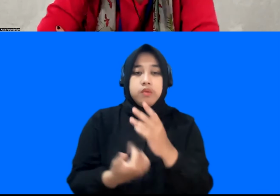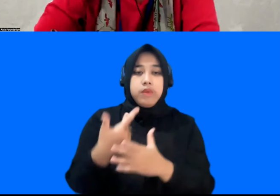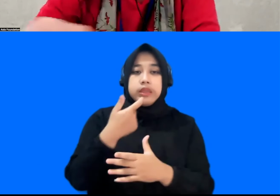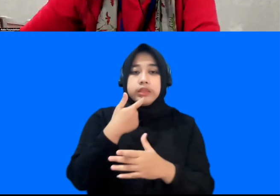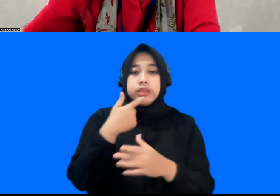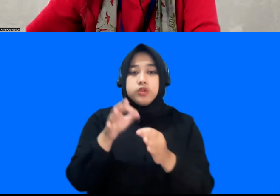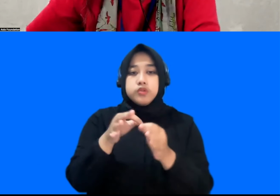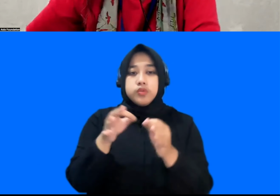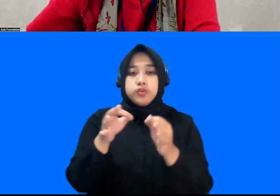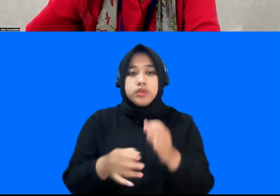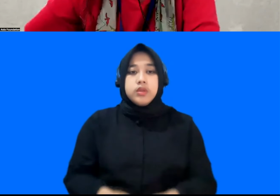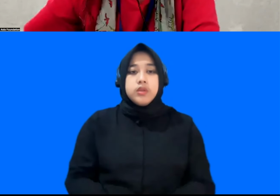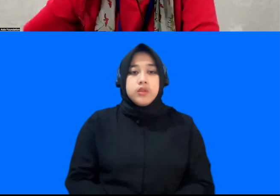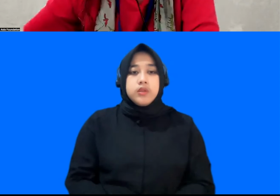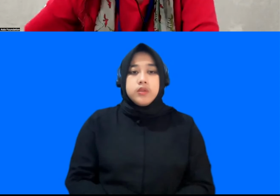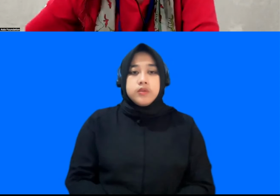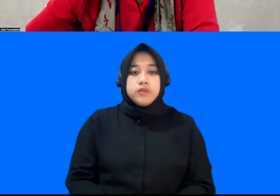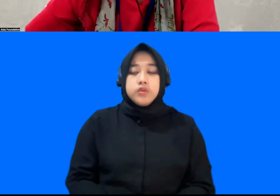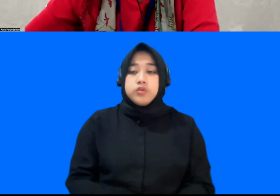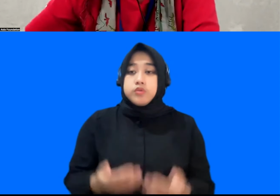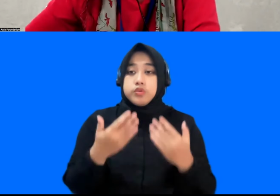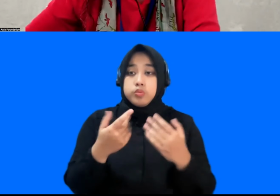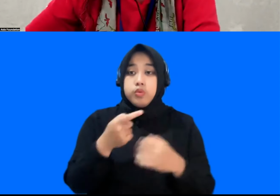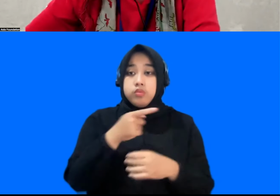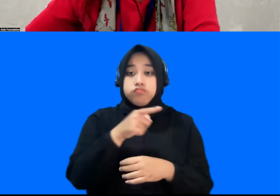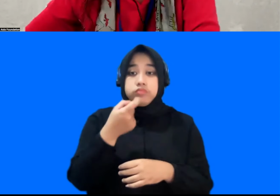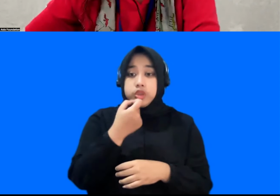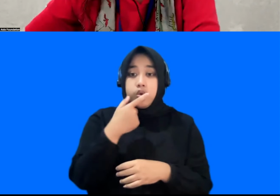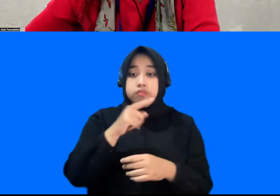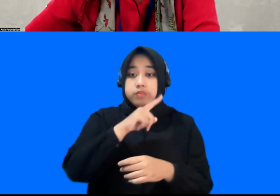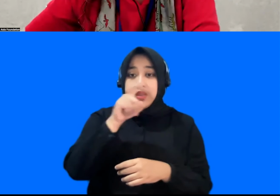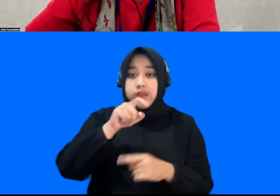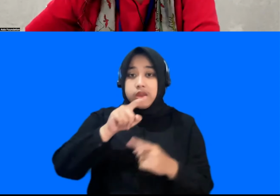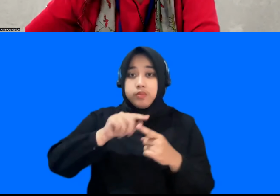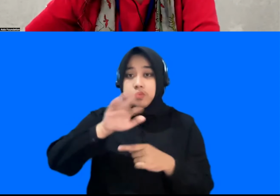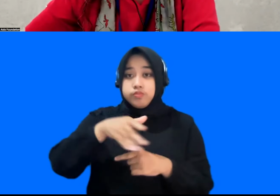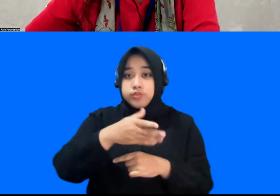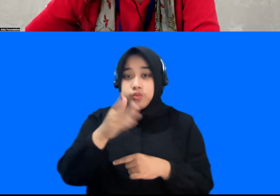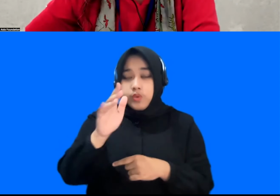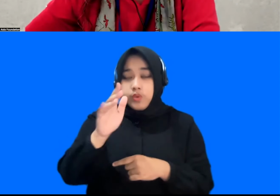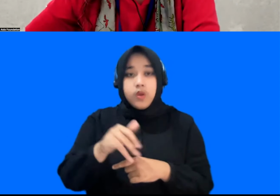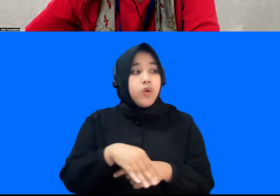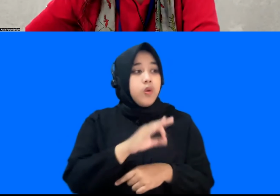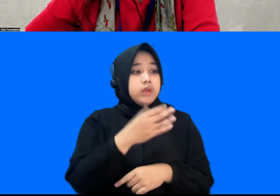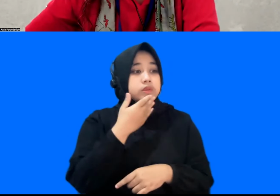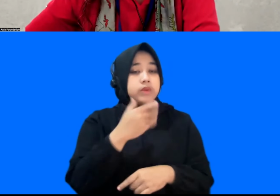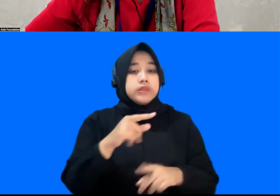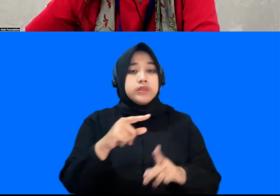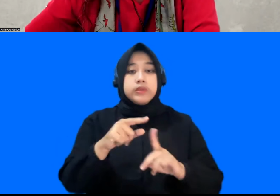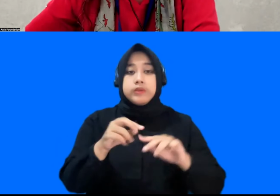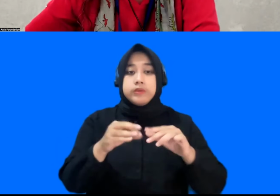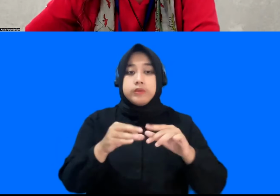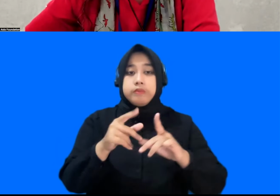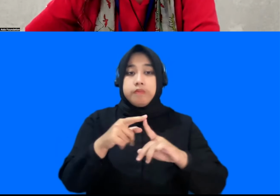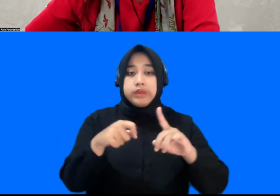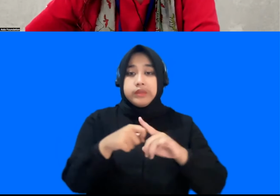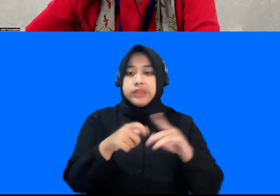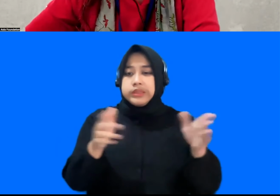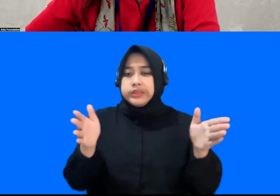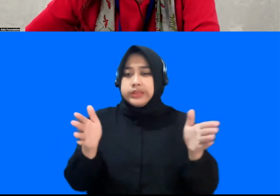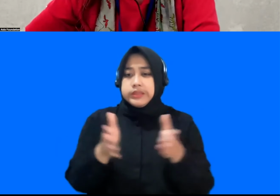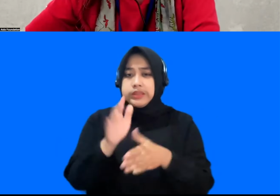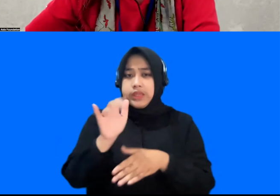I hope that answers your question, Nicola. It does. Thank you, Patrick. And maybe just really quickly, if you have any thoughts about making